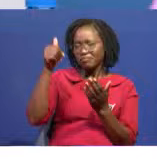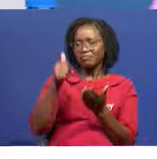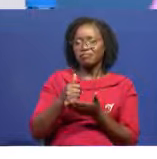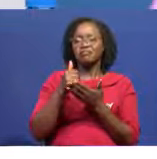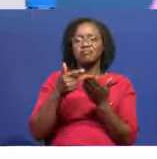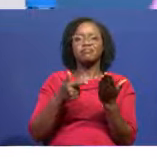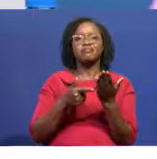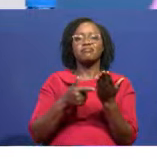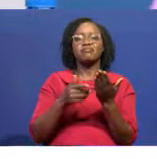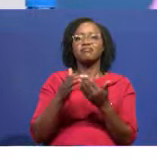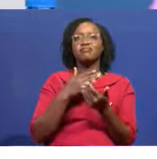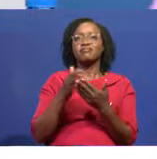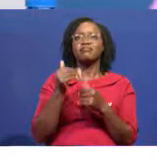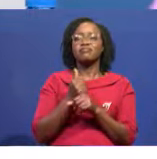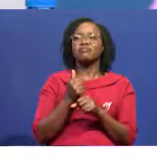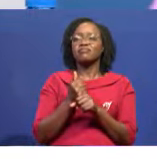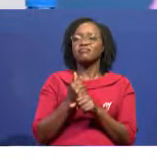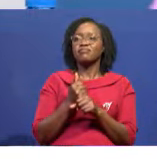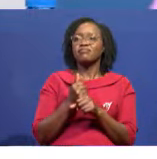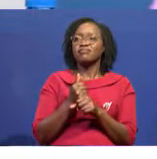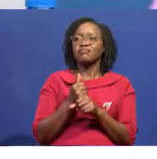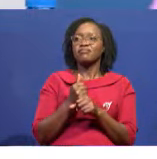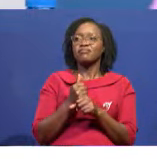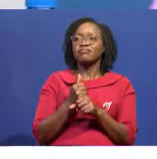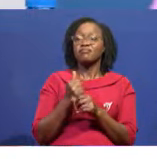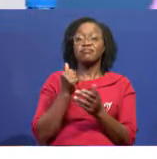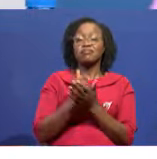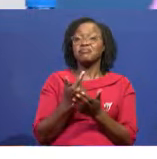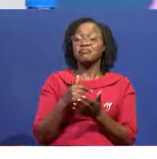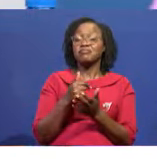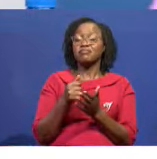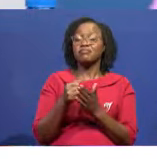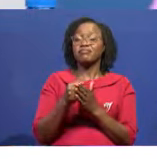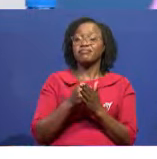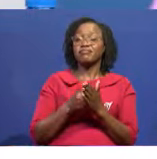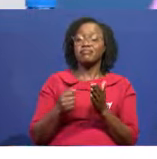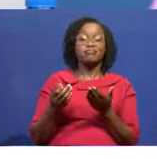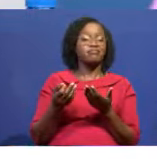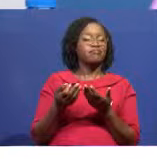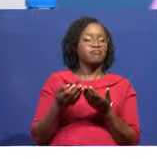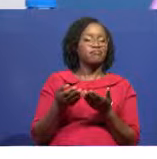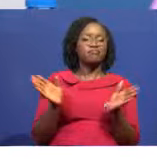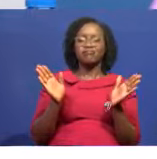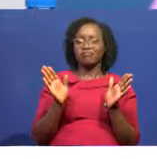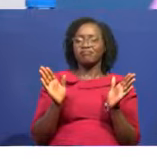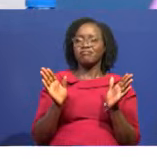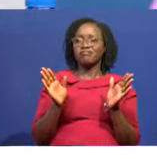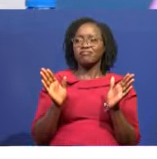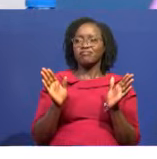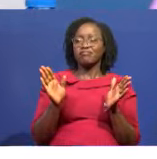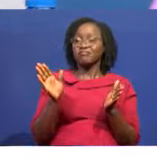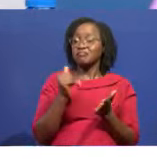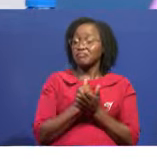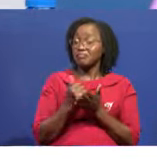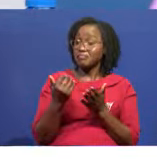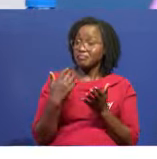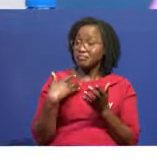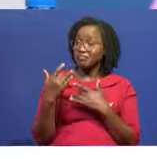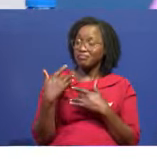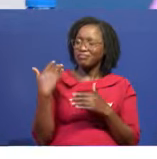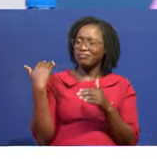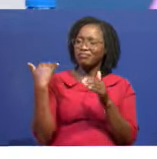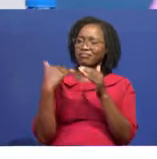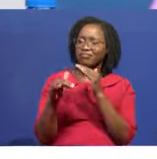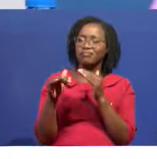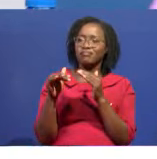digitization framework. But generally, as the Ombudsman's office, our doors are open. We are, in as far as employment is concerned, limited